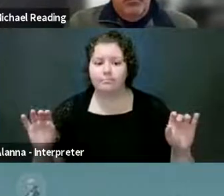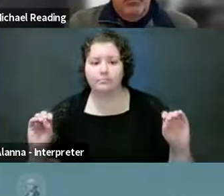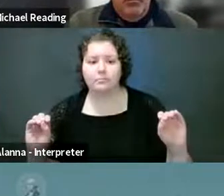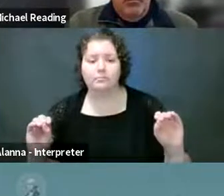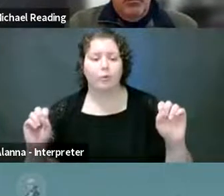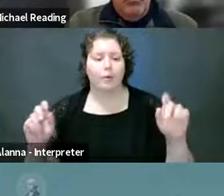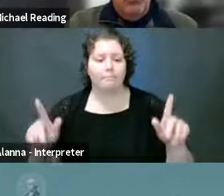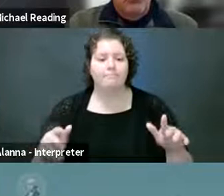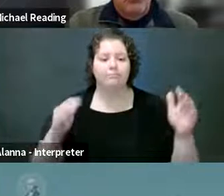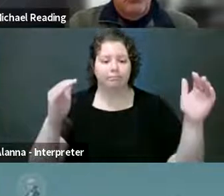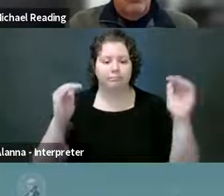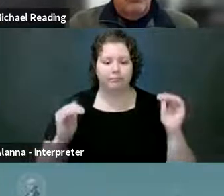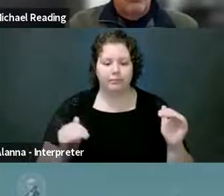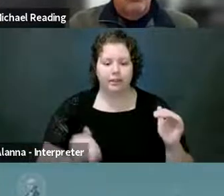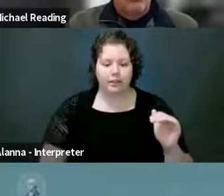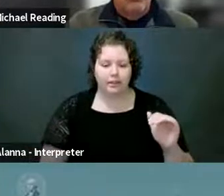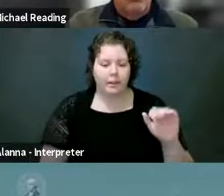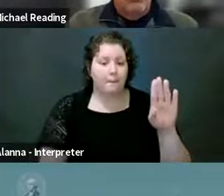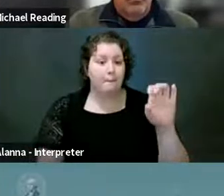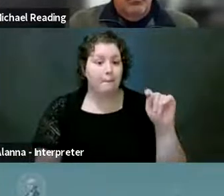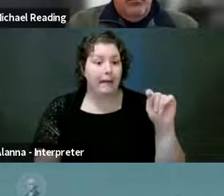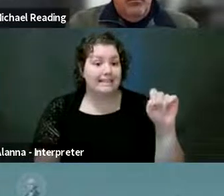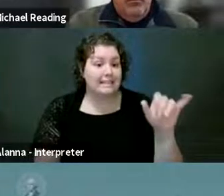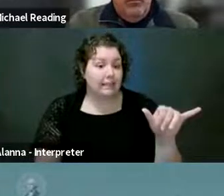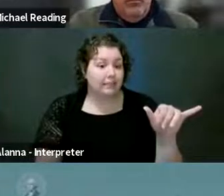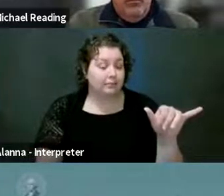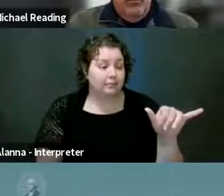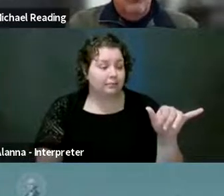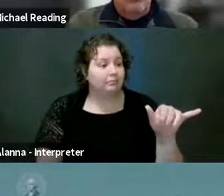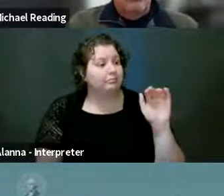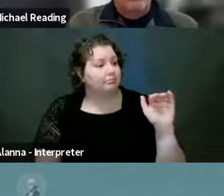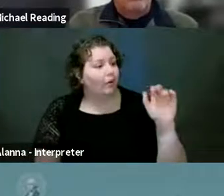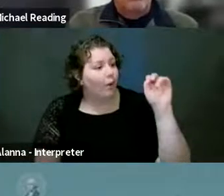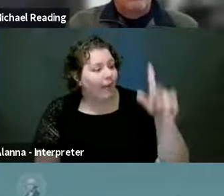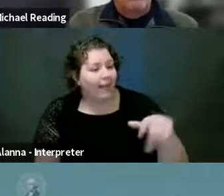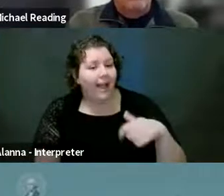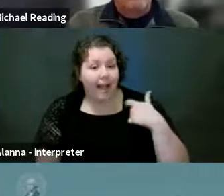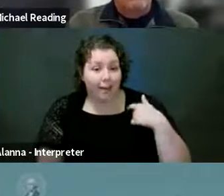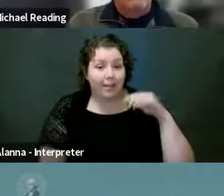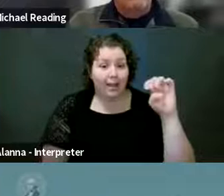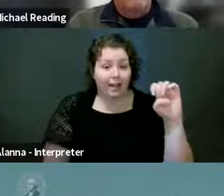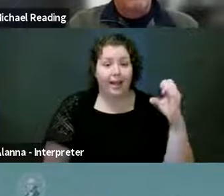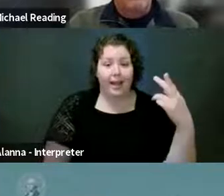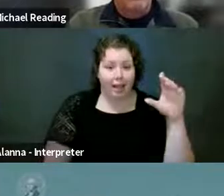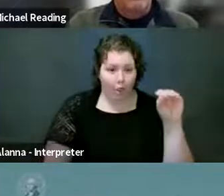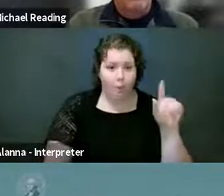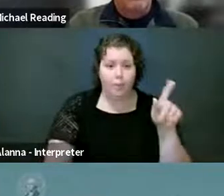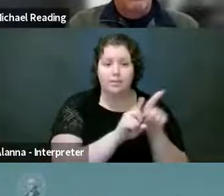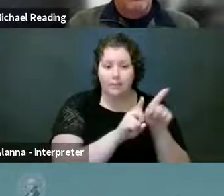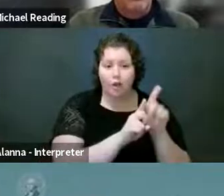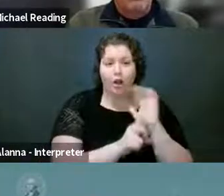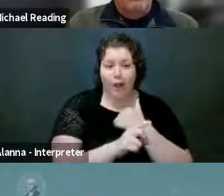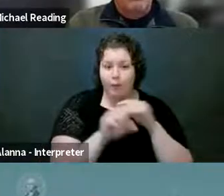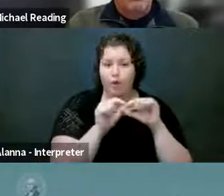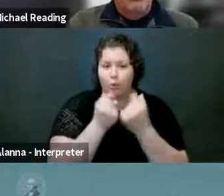Liz? I'm going to echo, actually. It's interesting that Liz's group went to the same place our group went to.